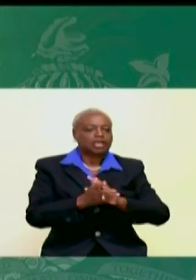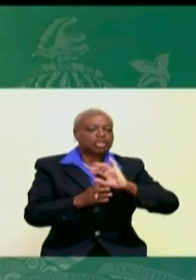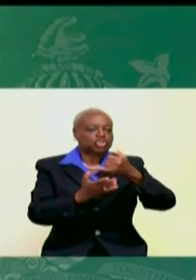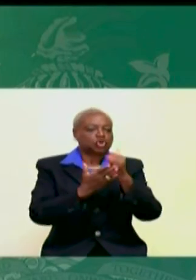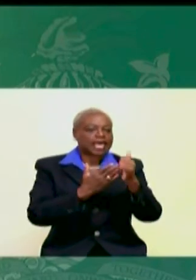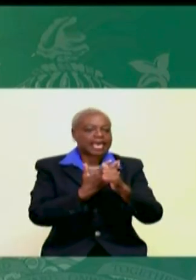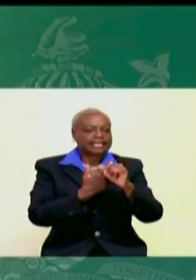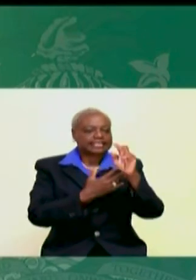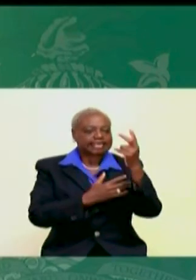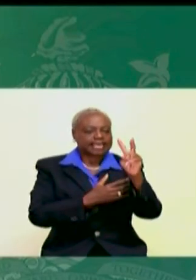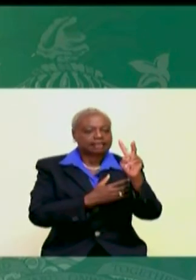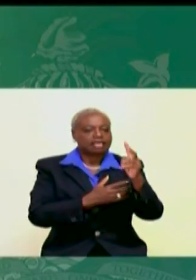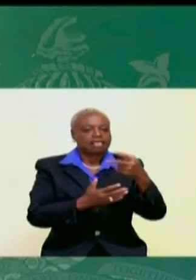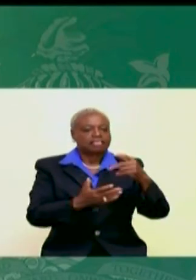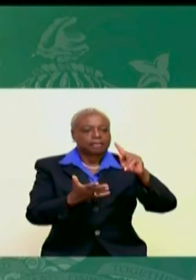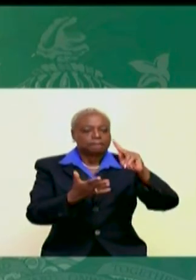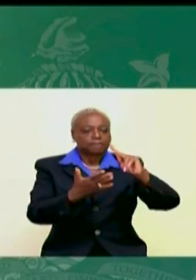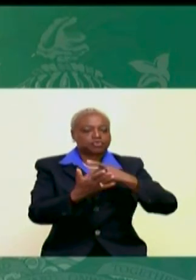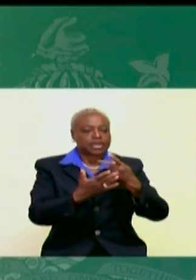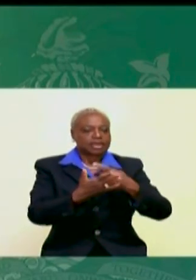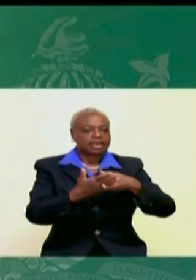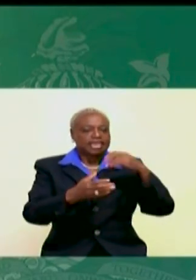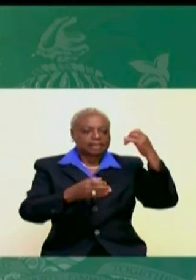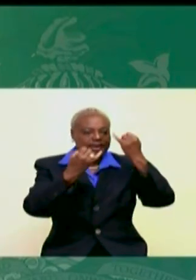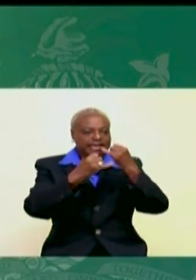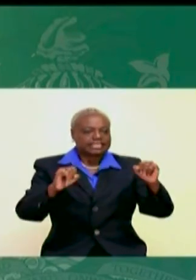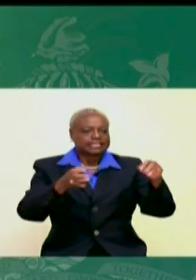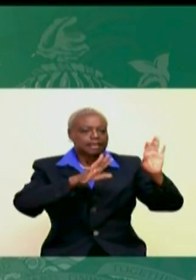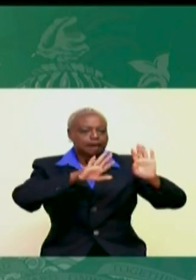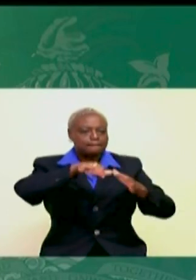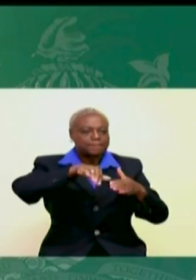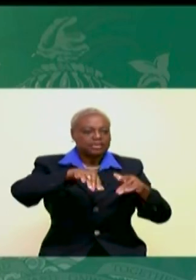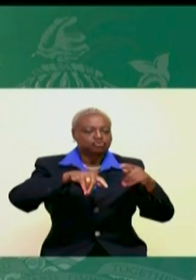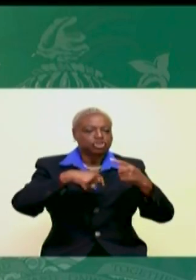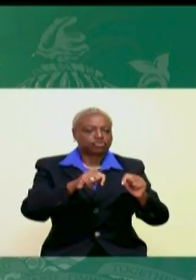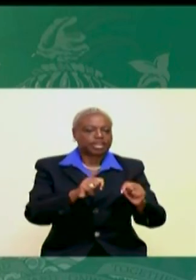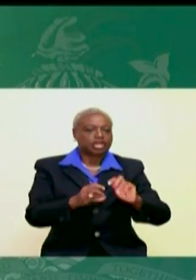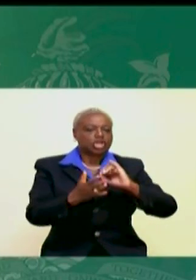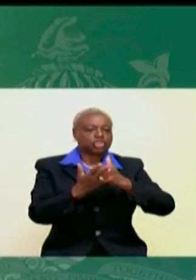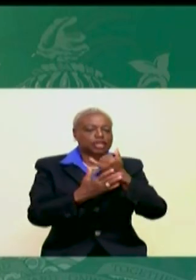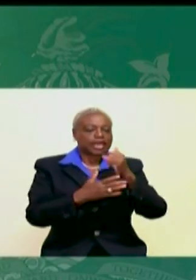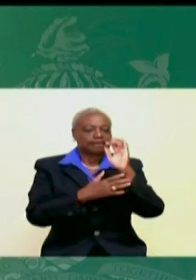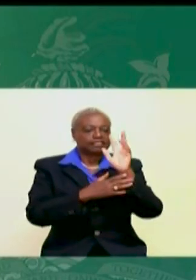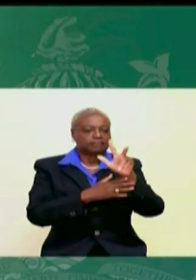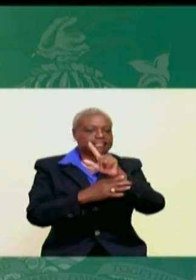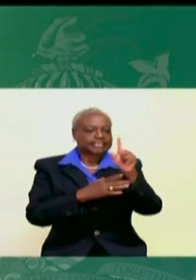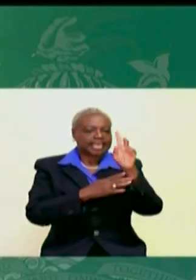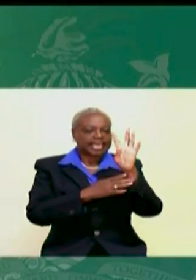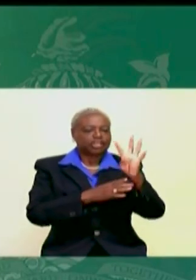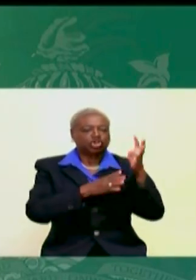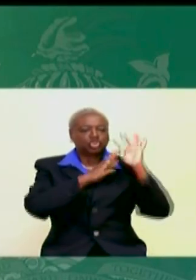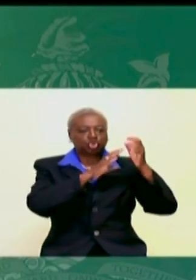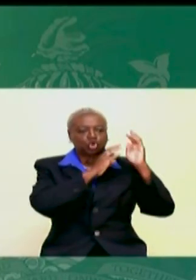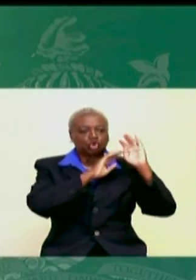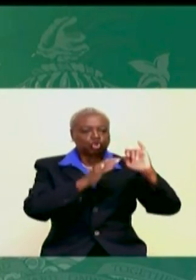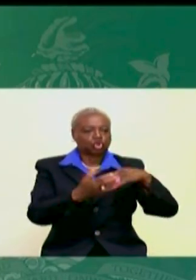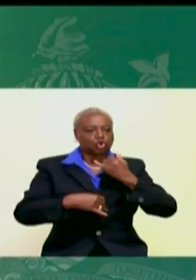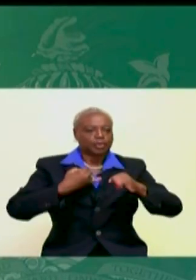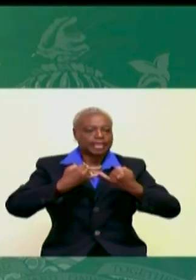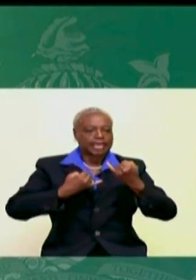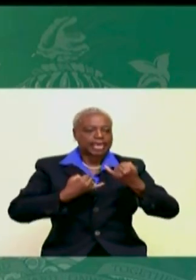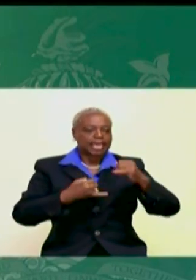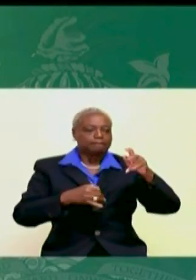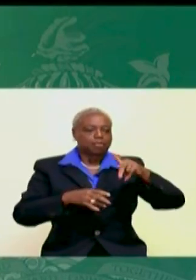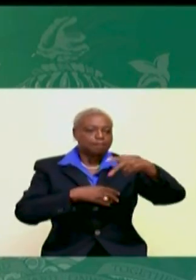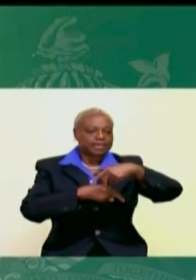annual Pre-Independence Beat Retreat. July 3rd through 8th, Jubilee in Pompey Square. July 5th,